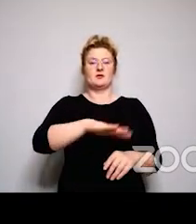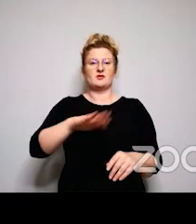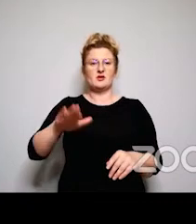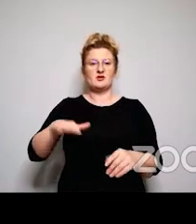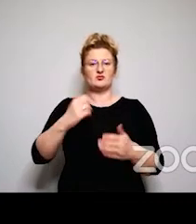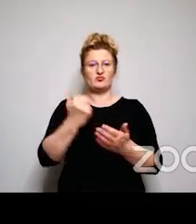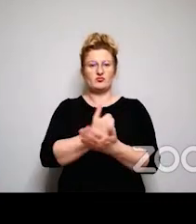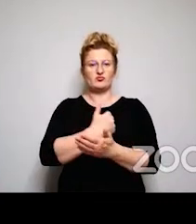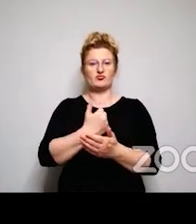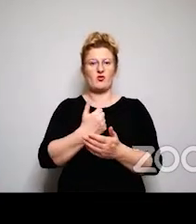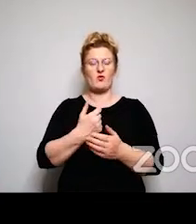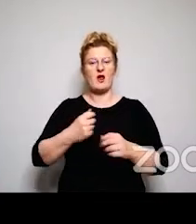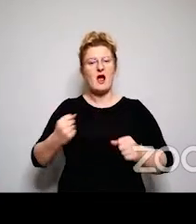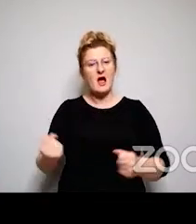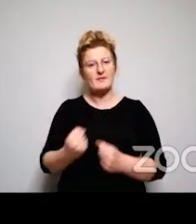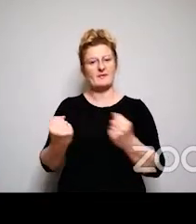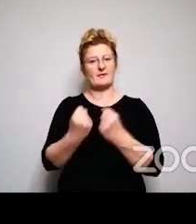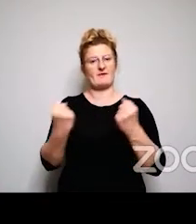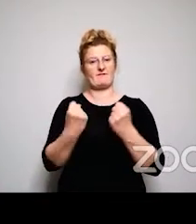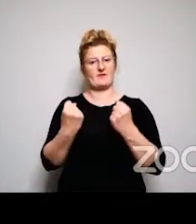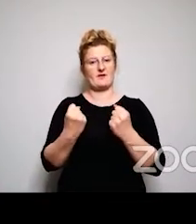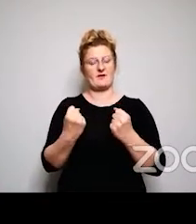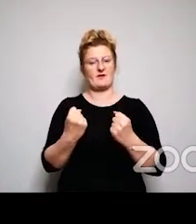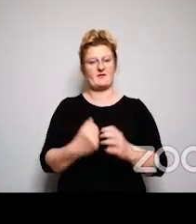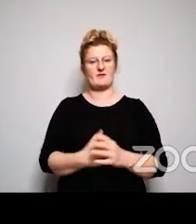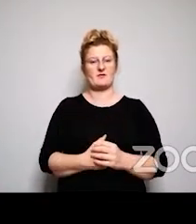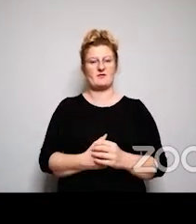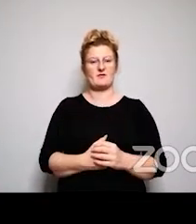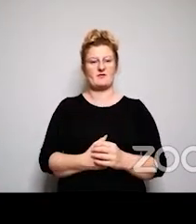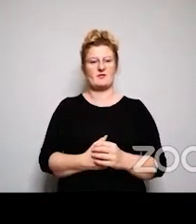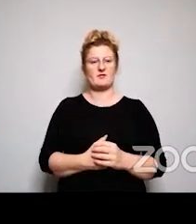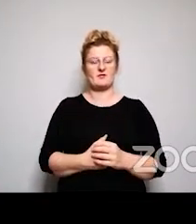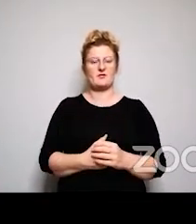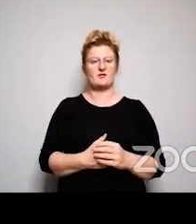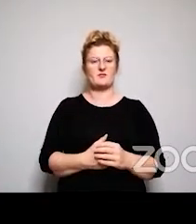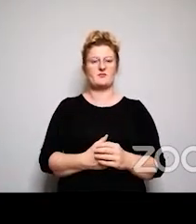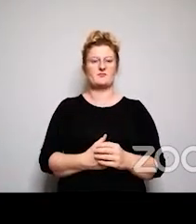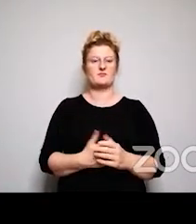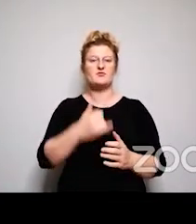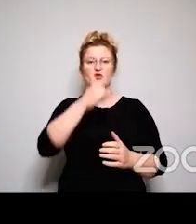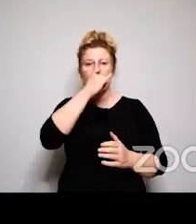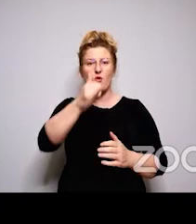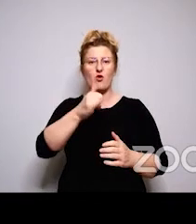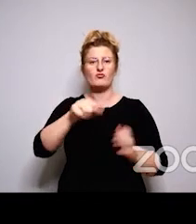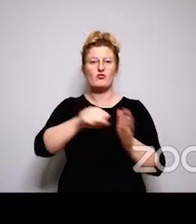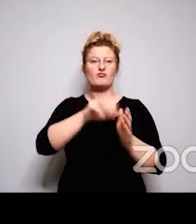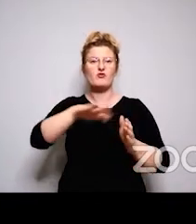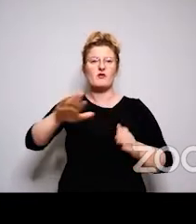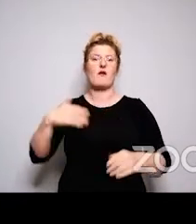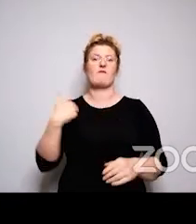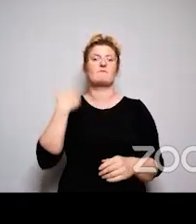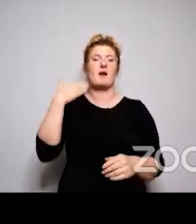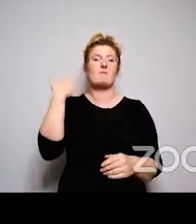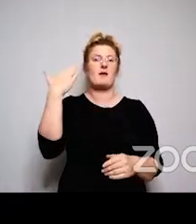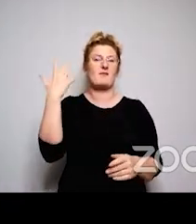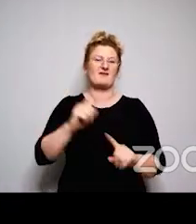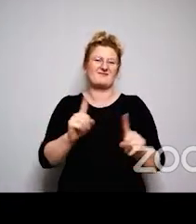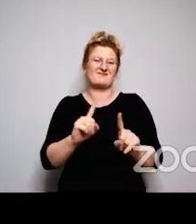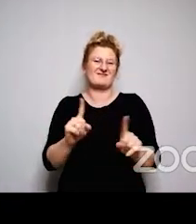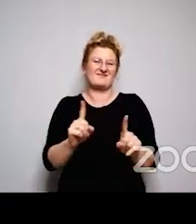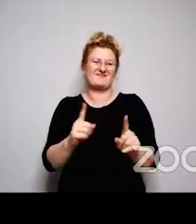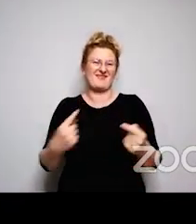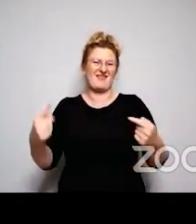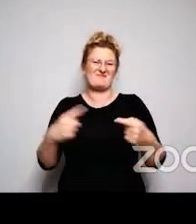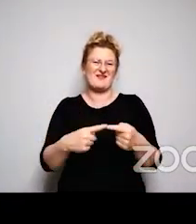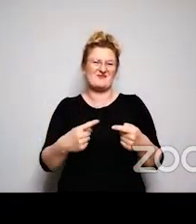pay attention and they need to have a very experiential workshop. So they really take it home.